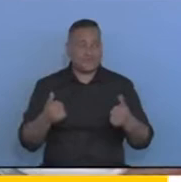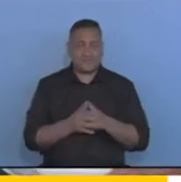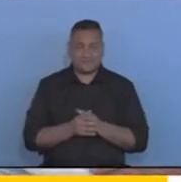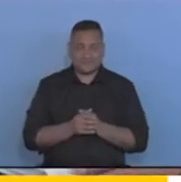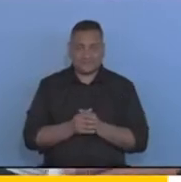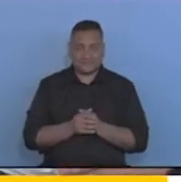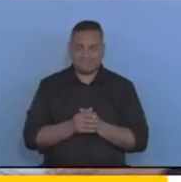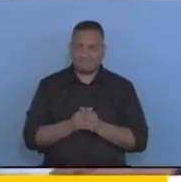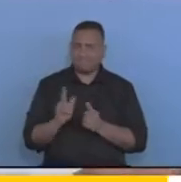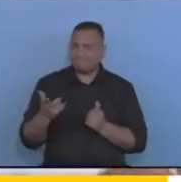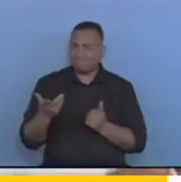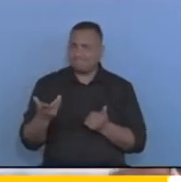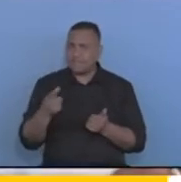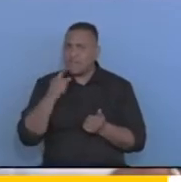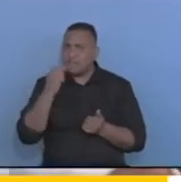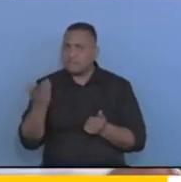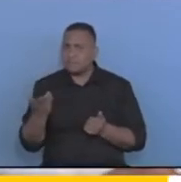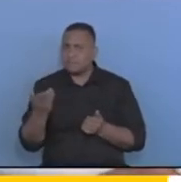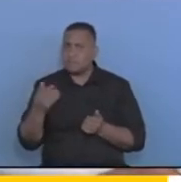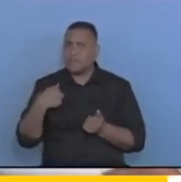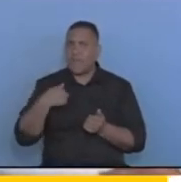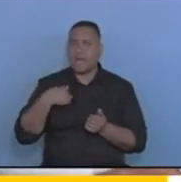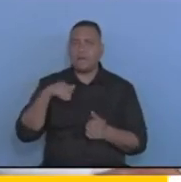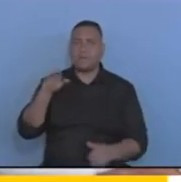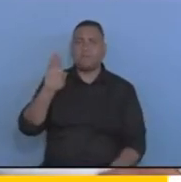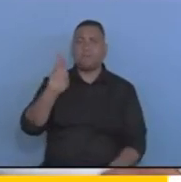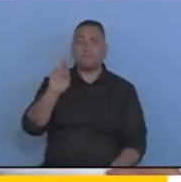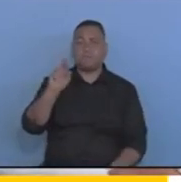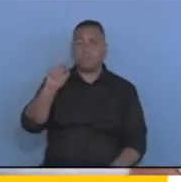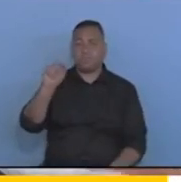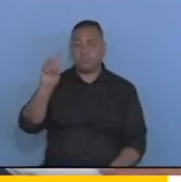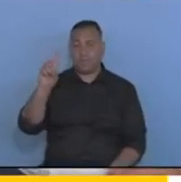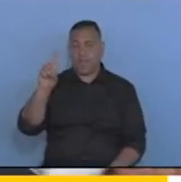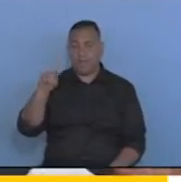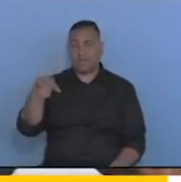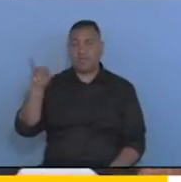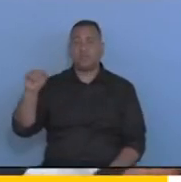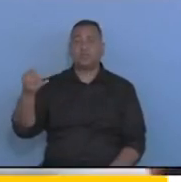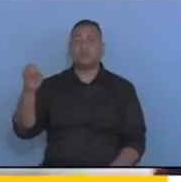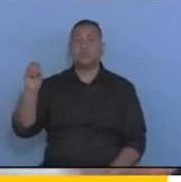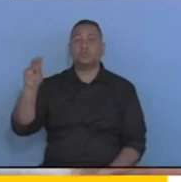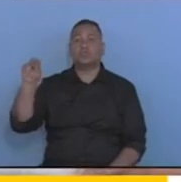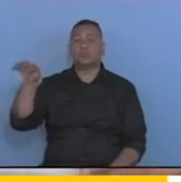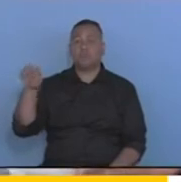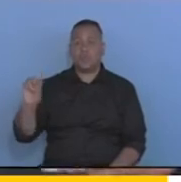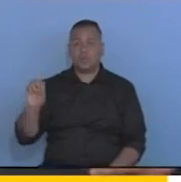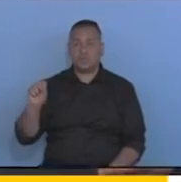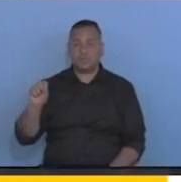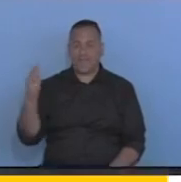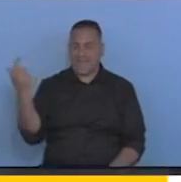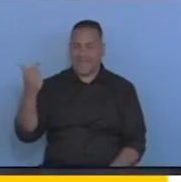I'm Mr. Brad Jones. How are you? I'm fine, thank you, yourself. No, liquor.